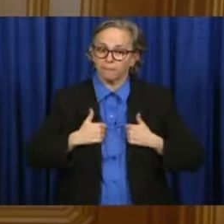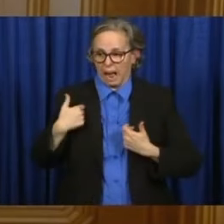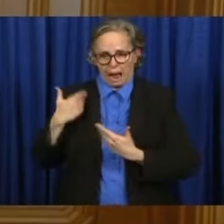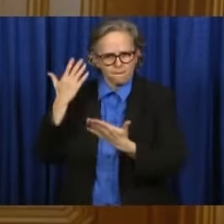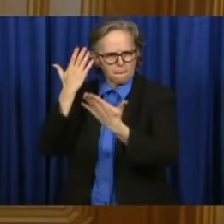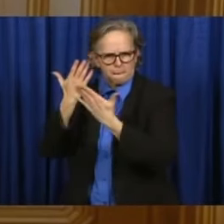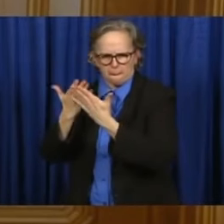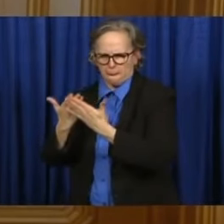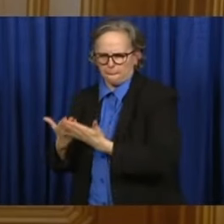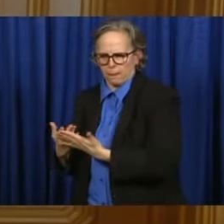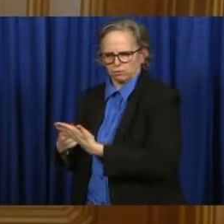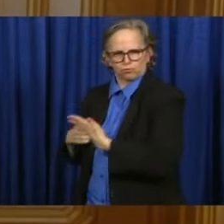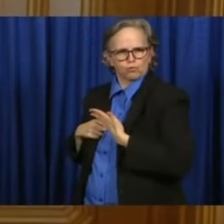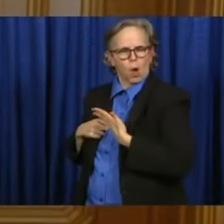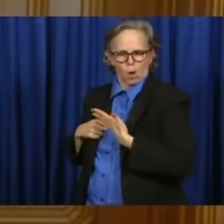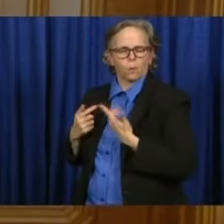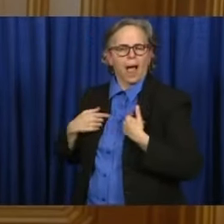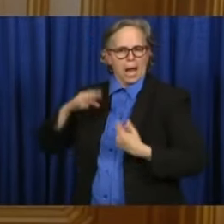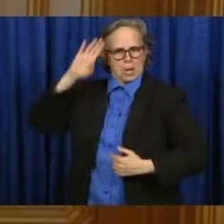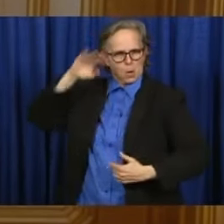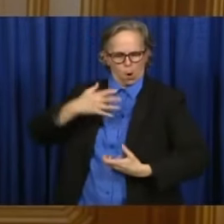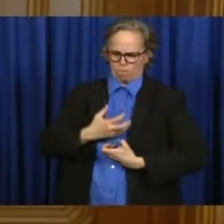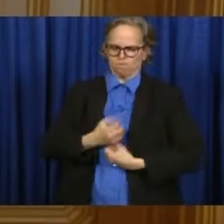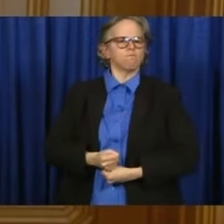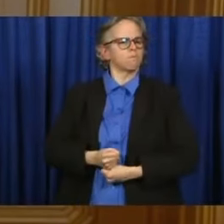we gotta keep this monster down.